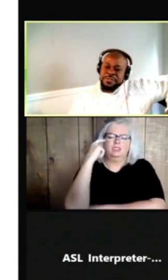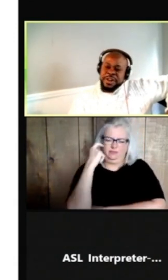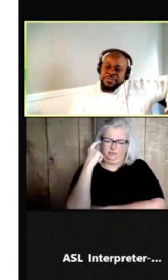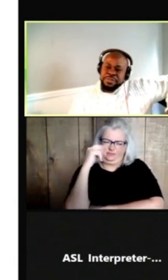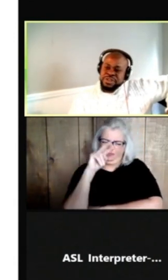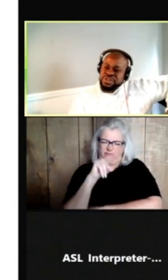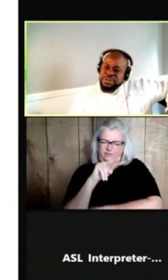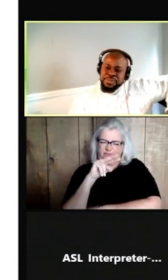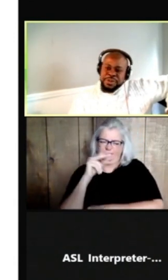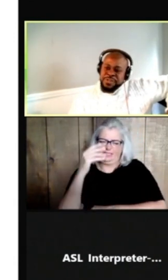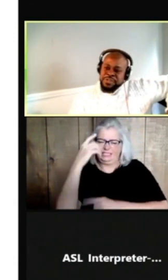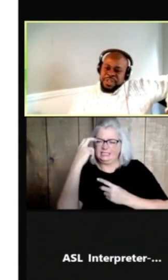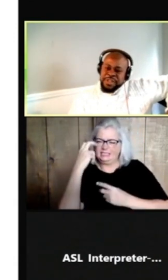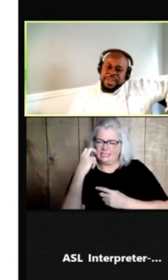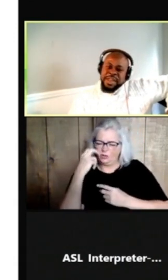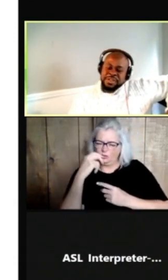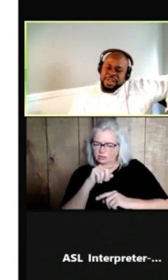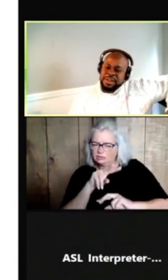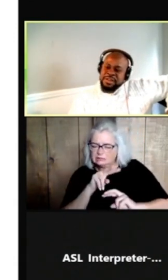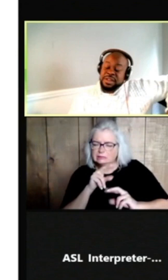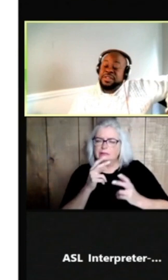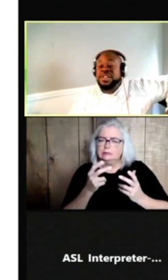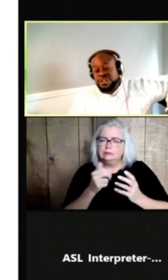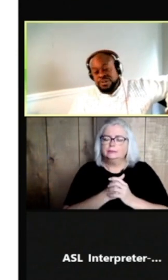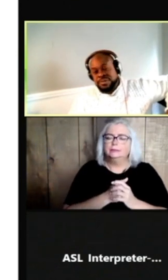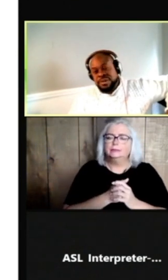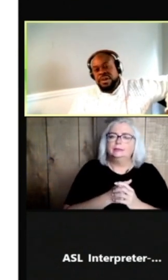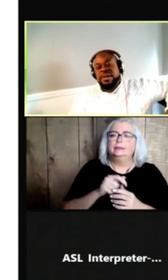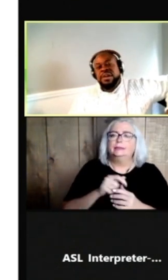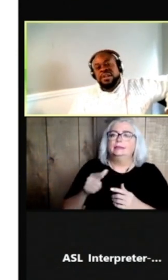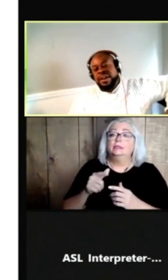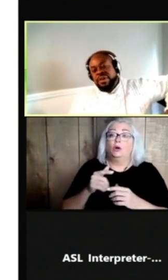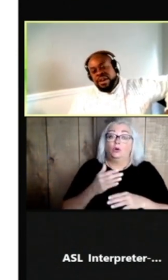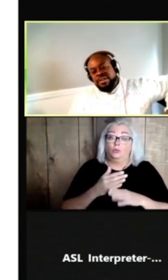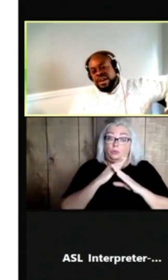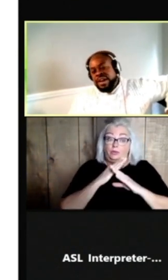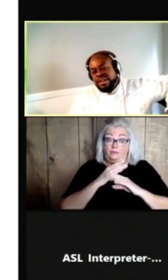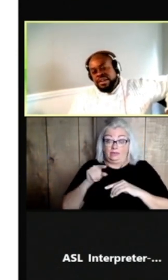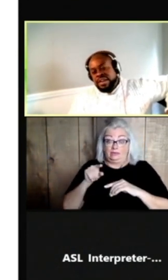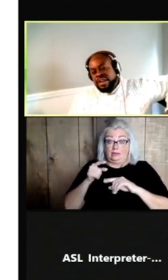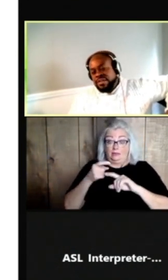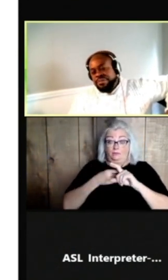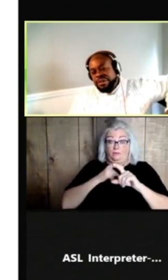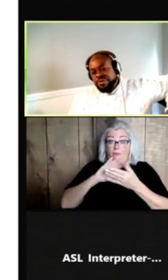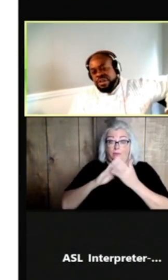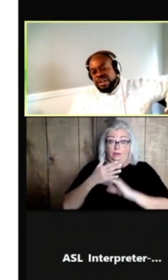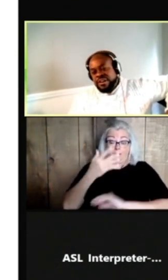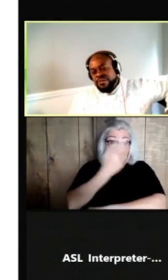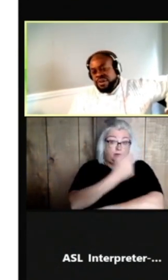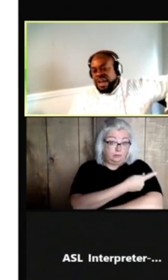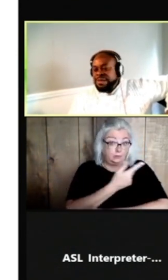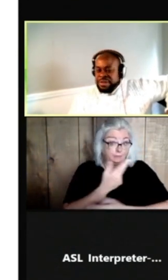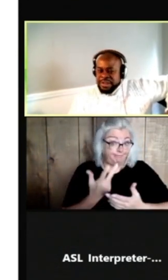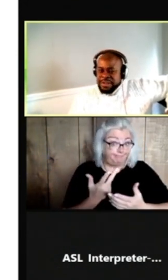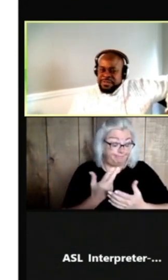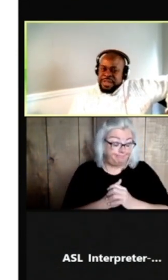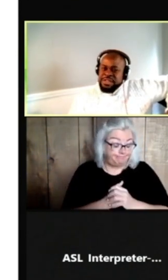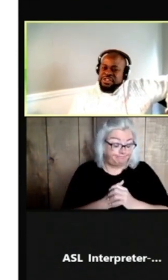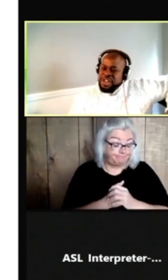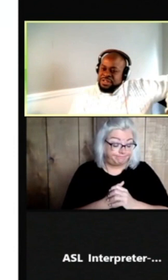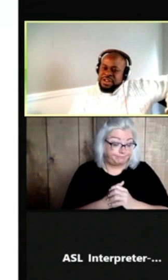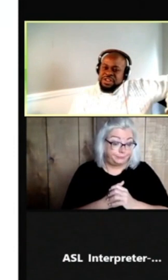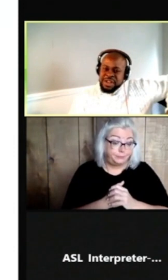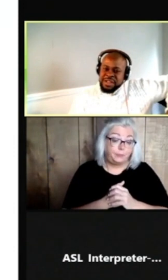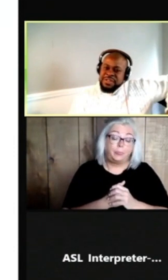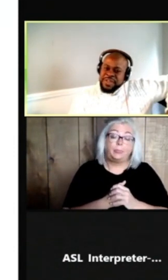get disqualified from their insurance benefits if they get vaccinated is an issue. Likewise, the idea that some people believe or not believe